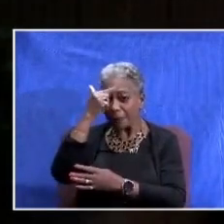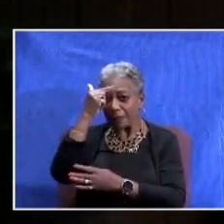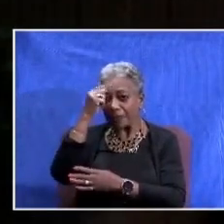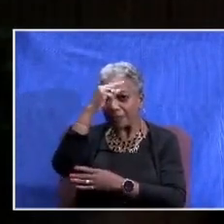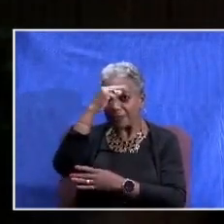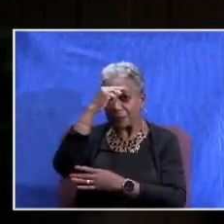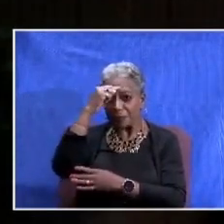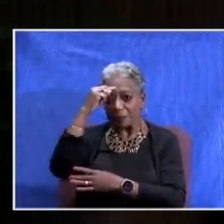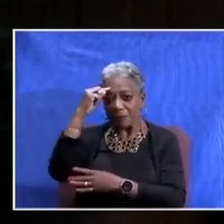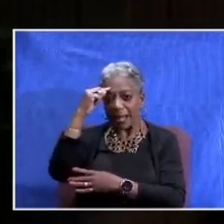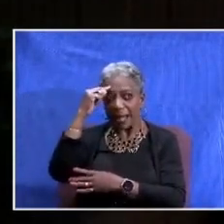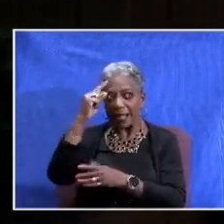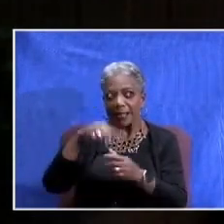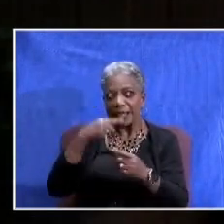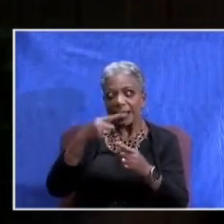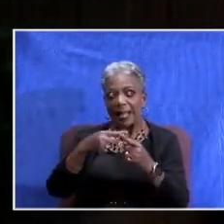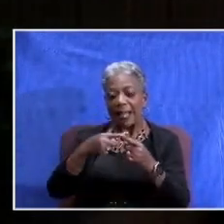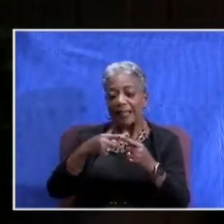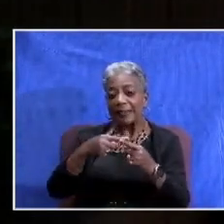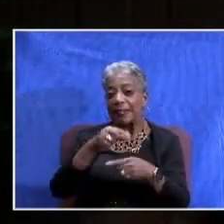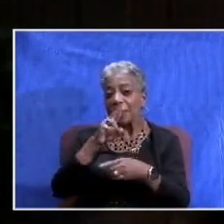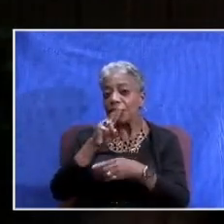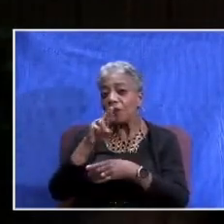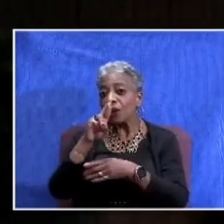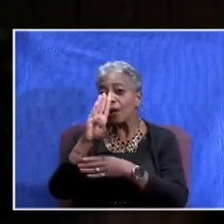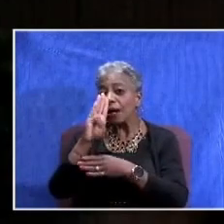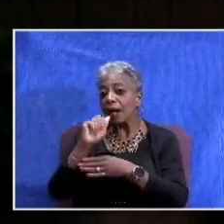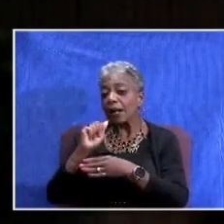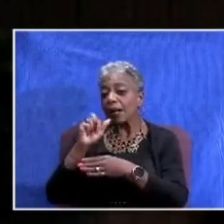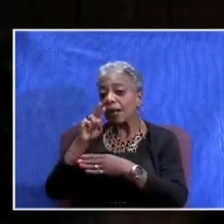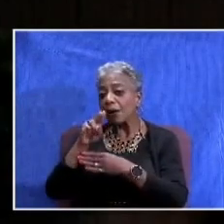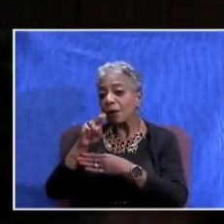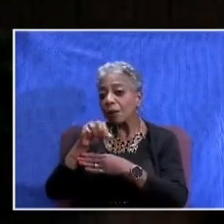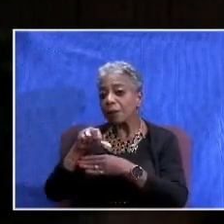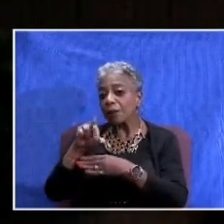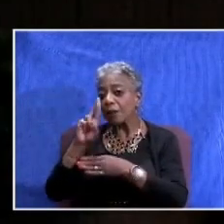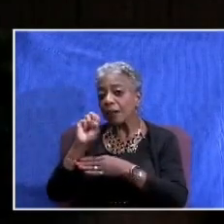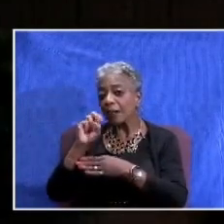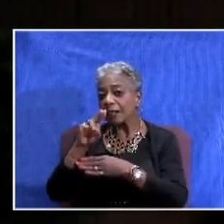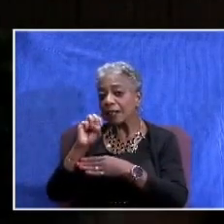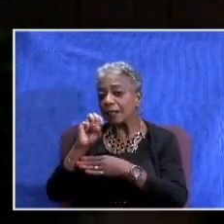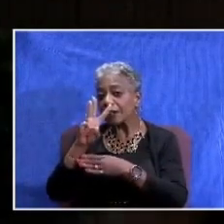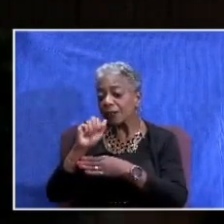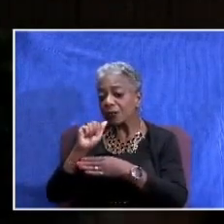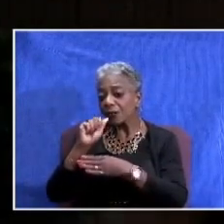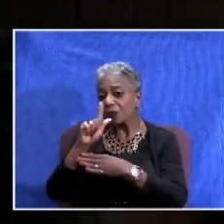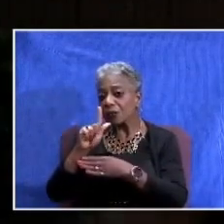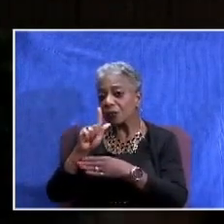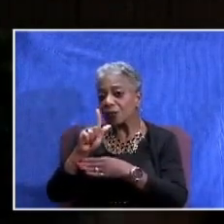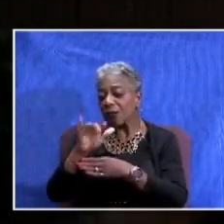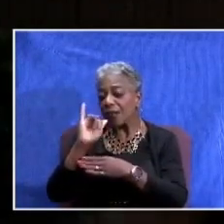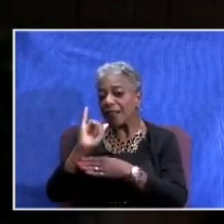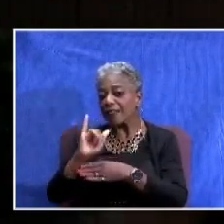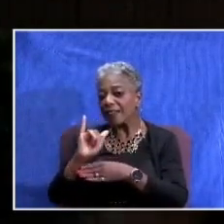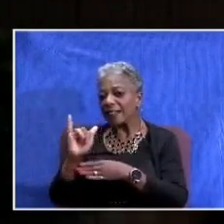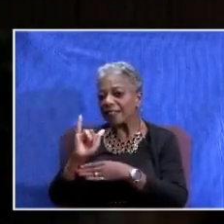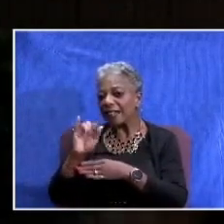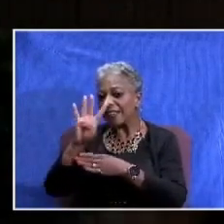Urban renewal. Why is there a Ninth Street divide? That is a part of the